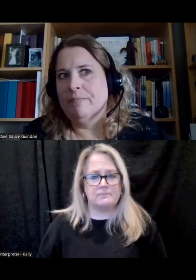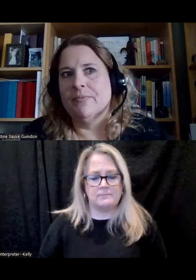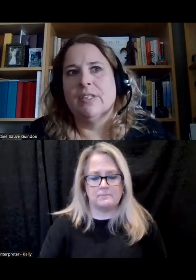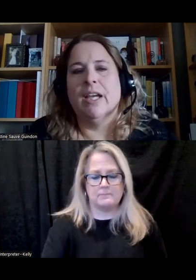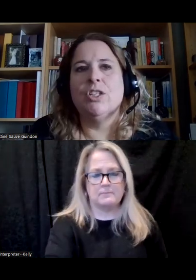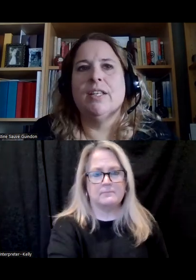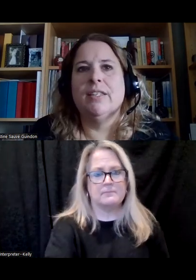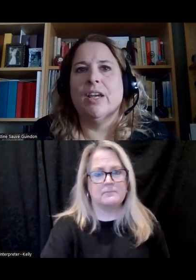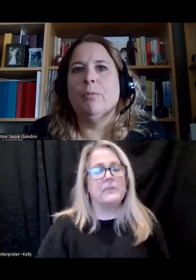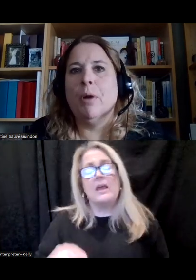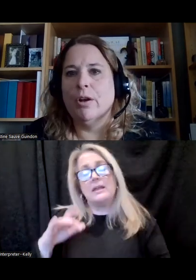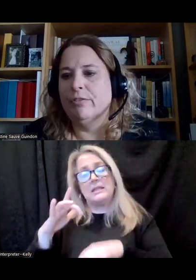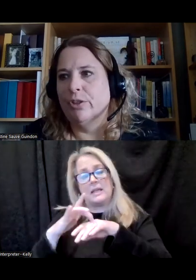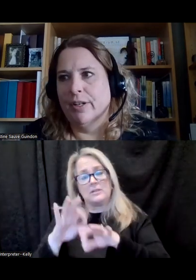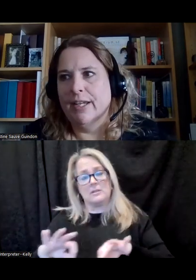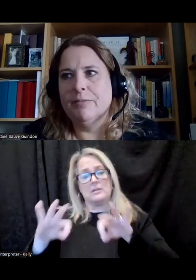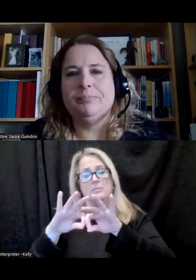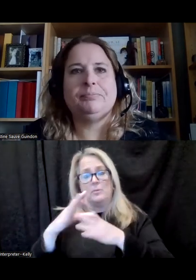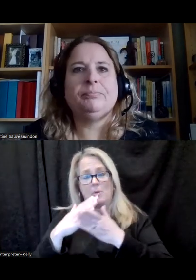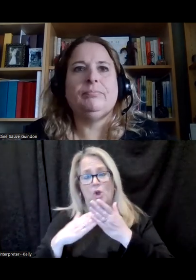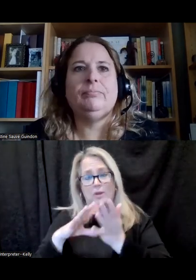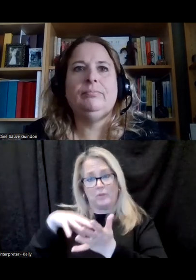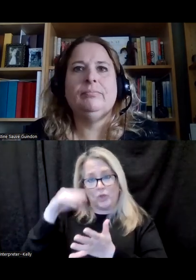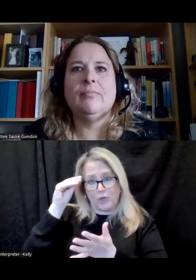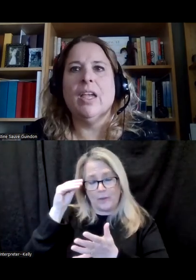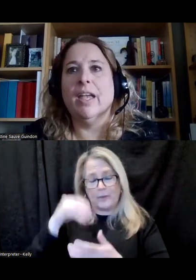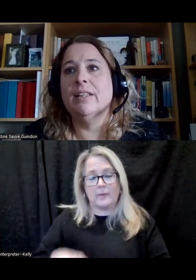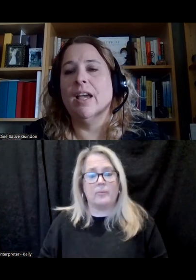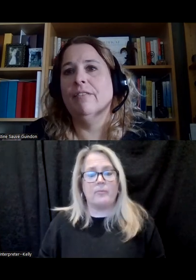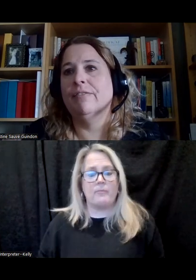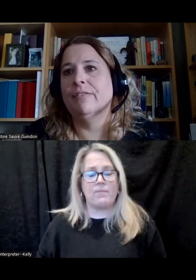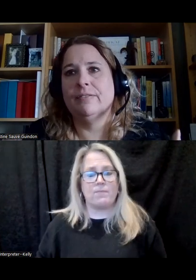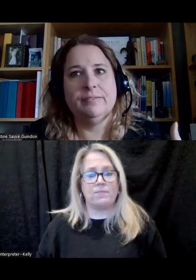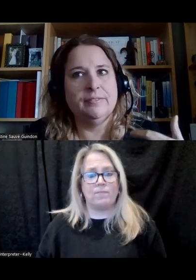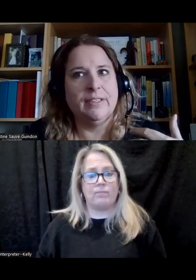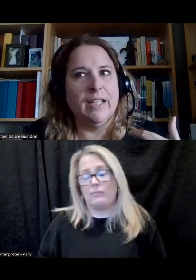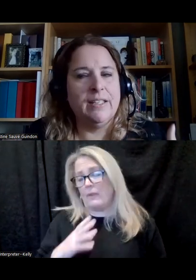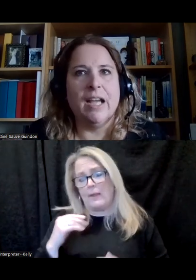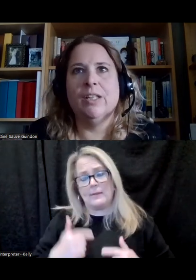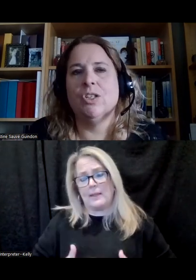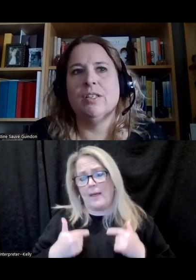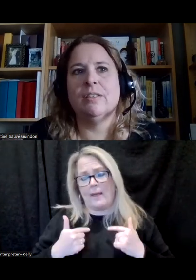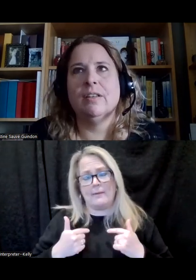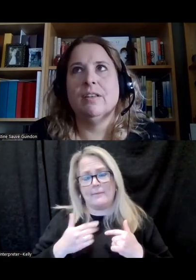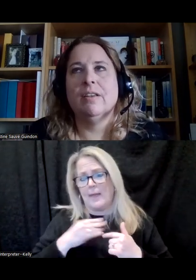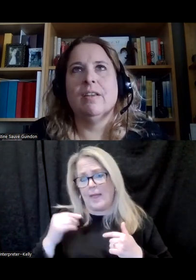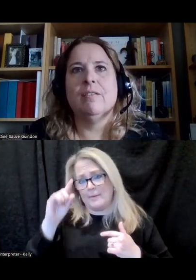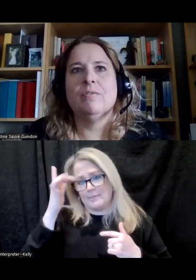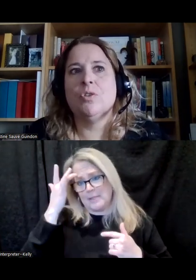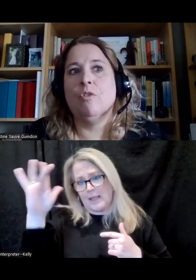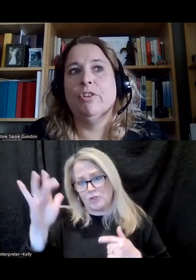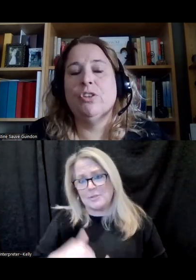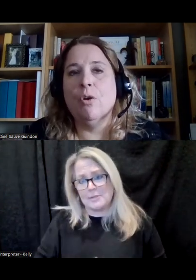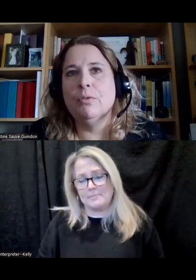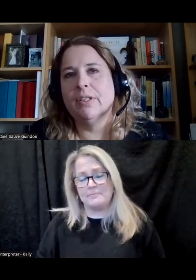So touch is an integral part of learning and life and intelligence.